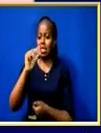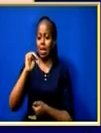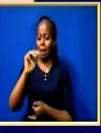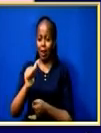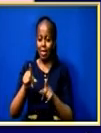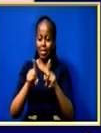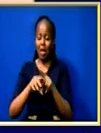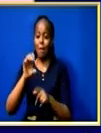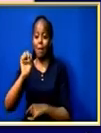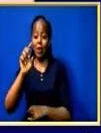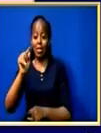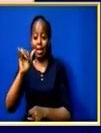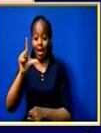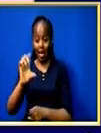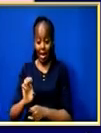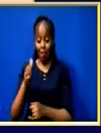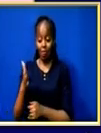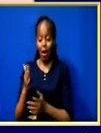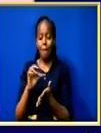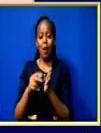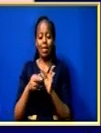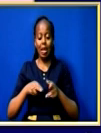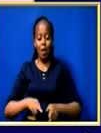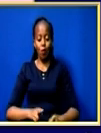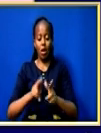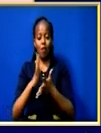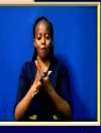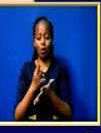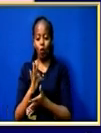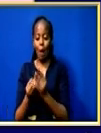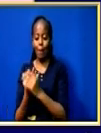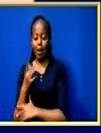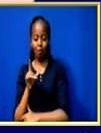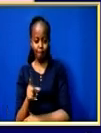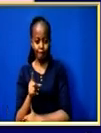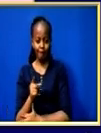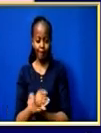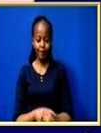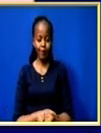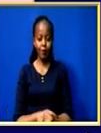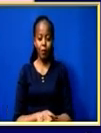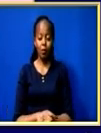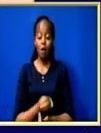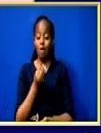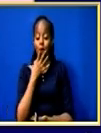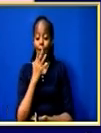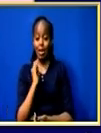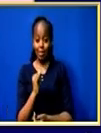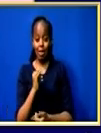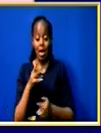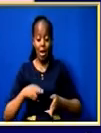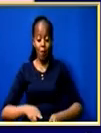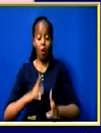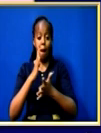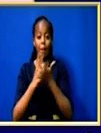in the flower. So you find the flower is the reproductive part of the plant. plant. A flower is the